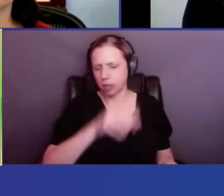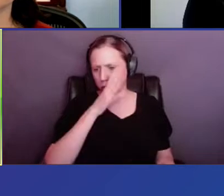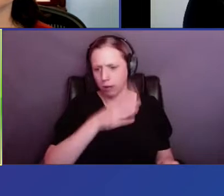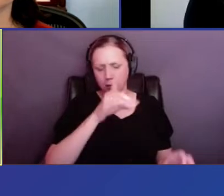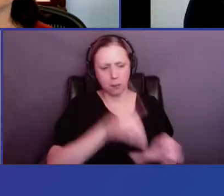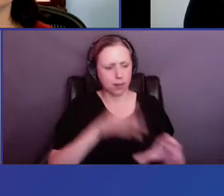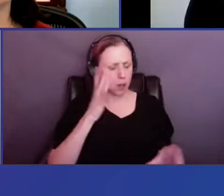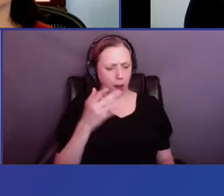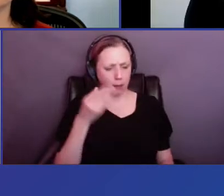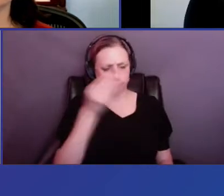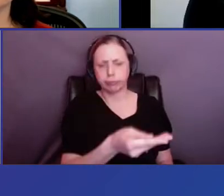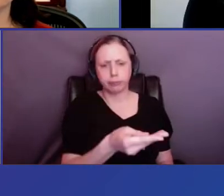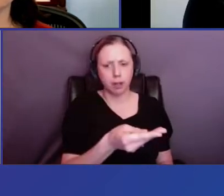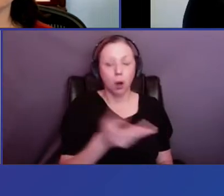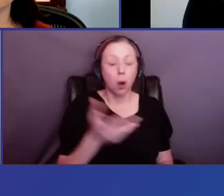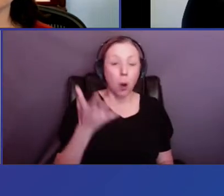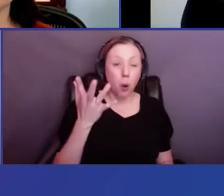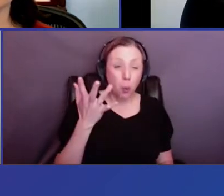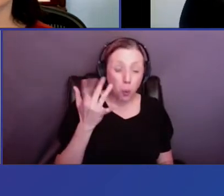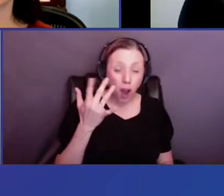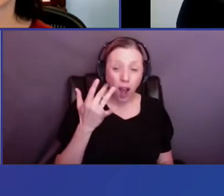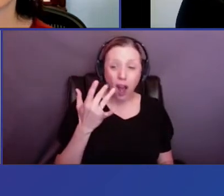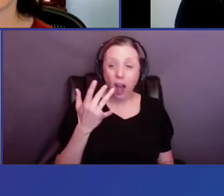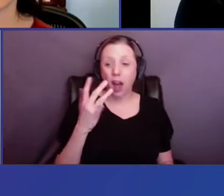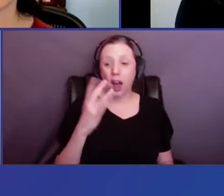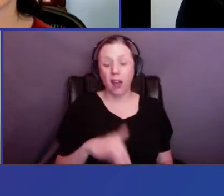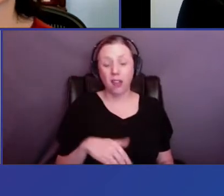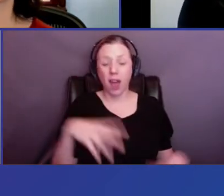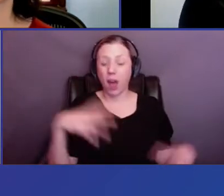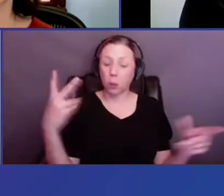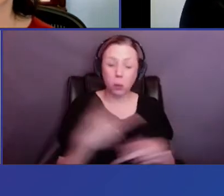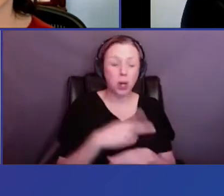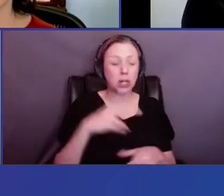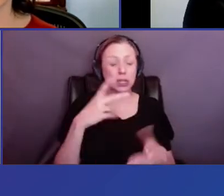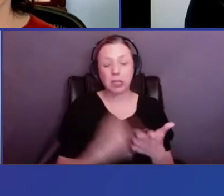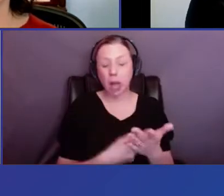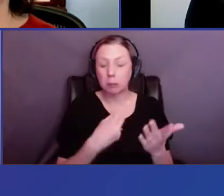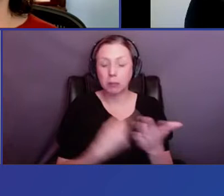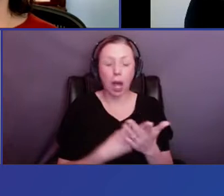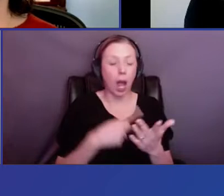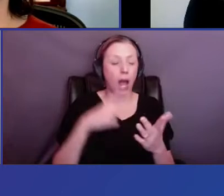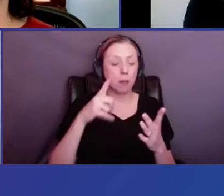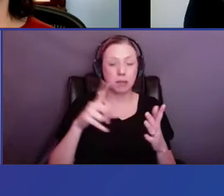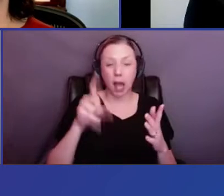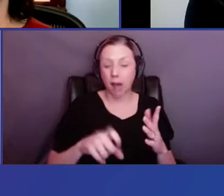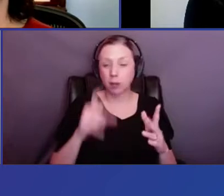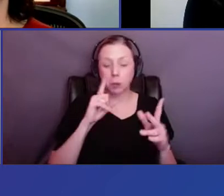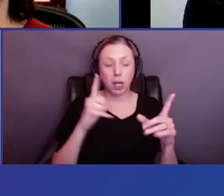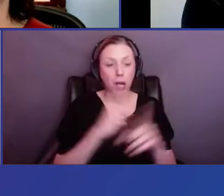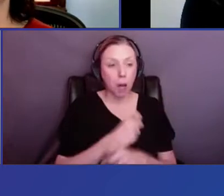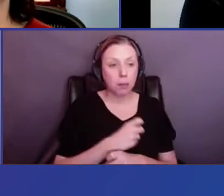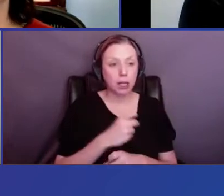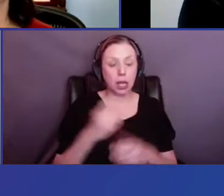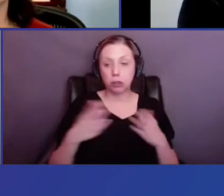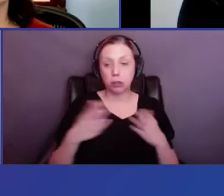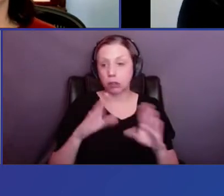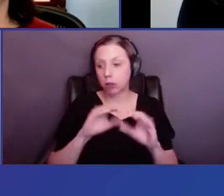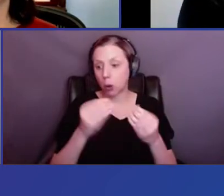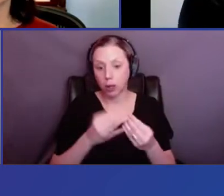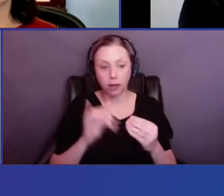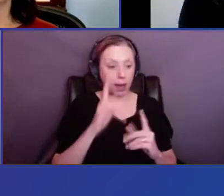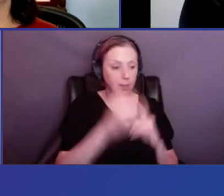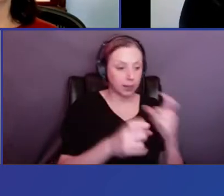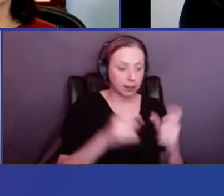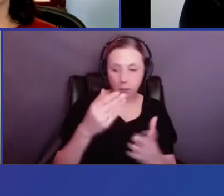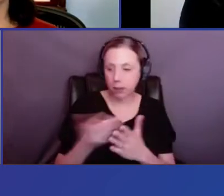individual? Why does it have to go sometimes through an organization? Why do we have to have service organizations as re-granting